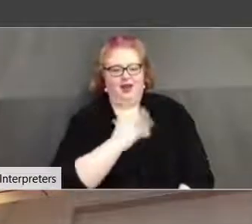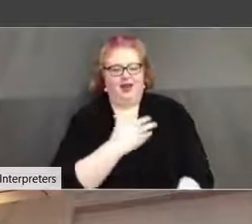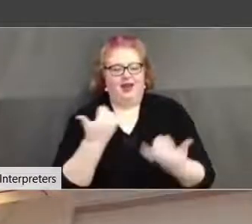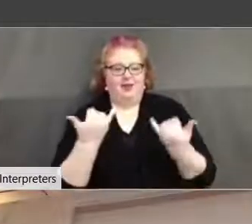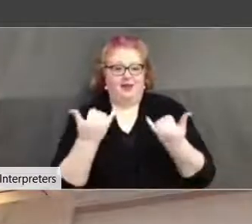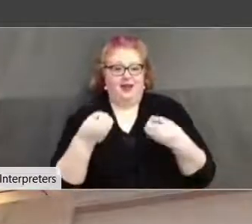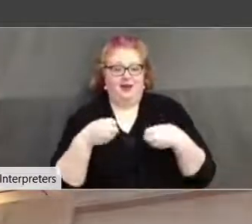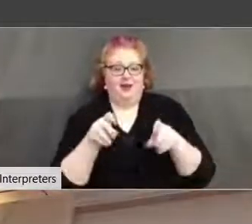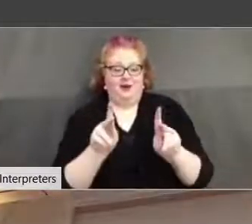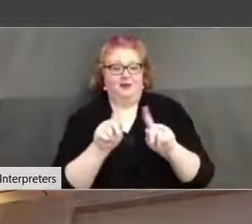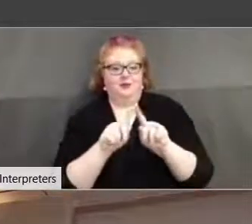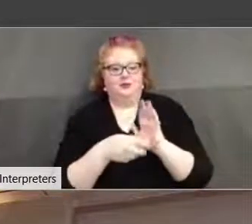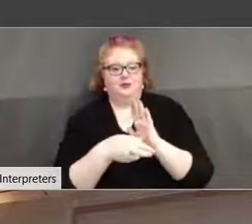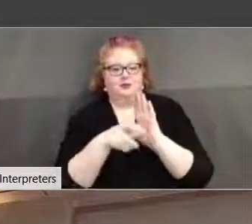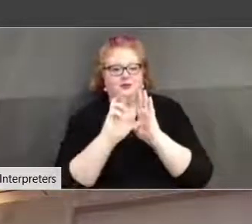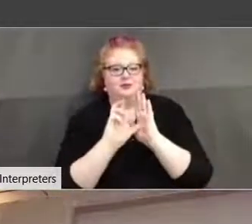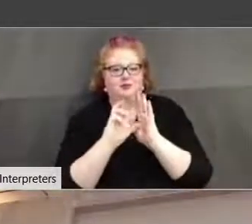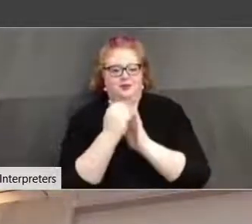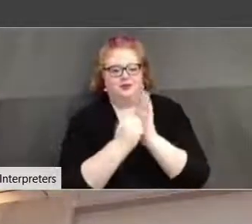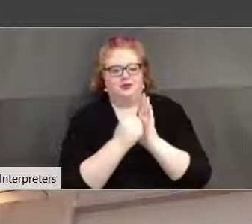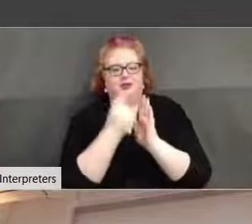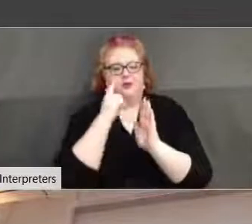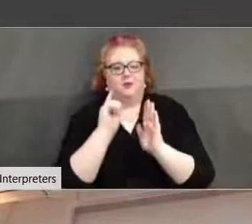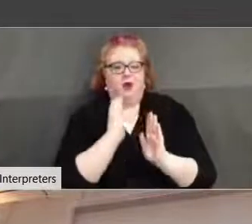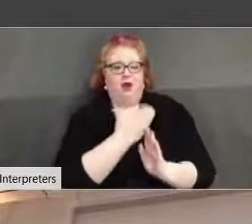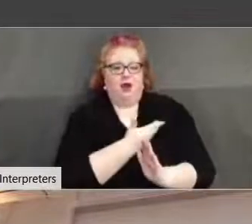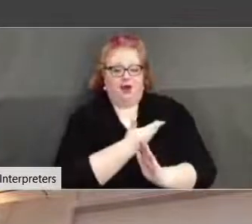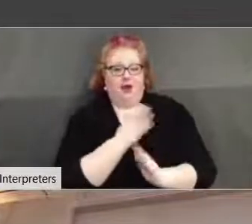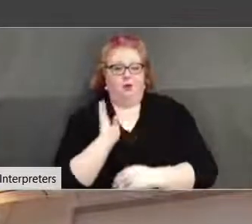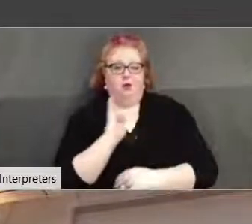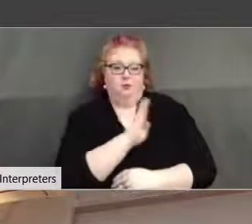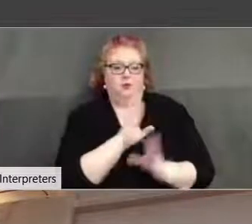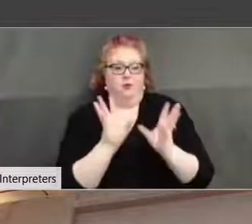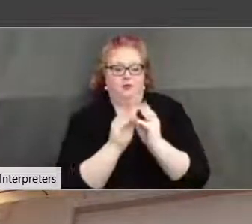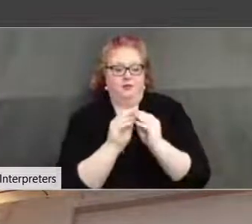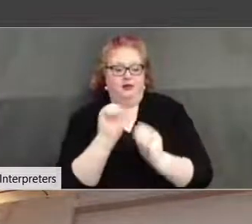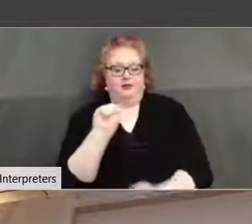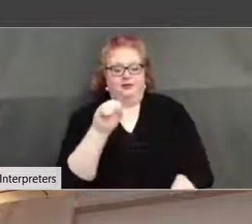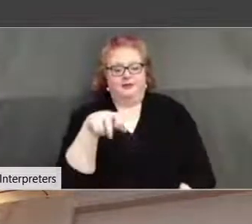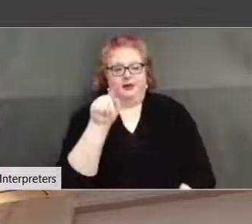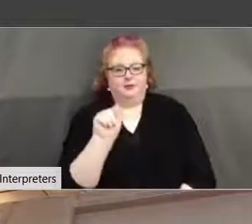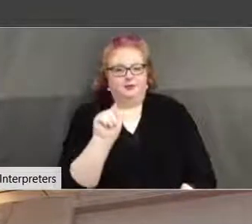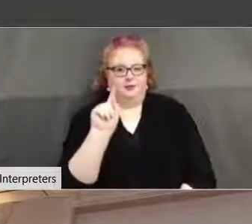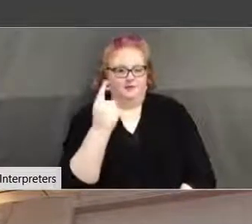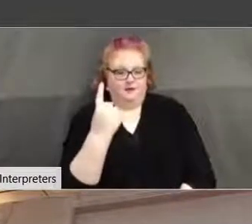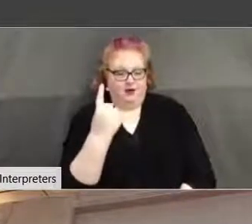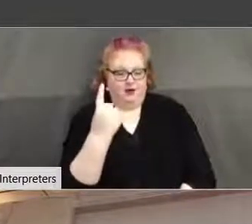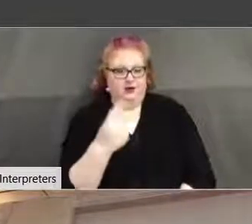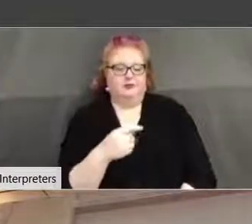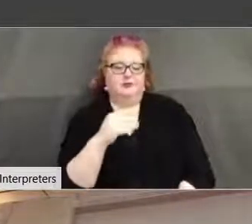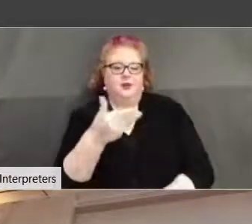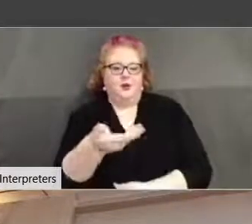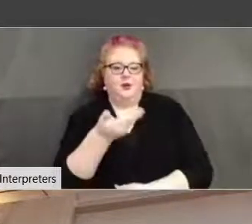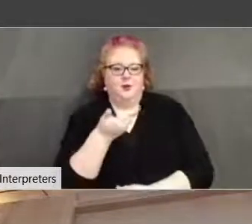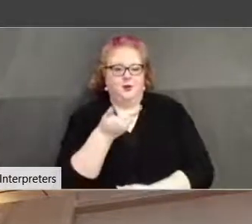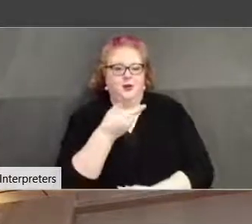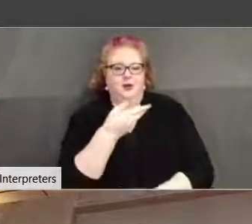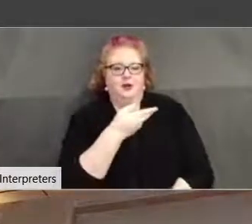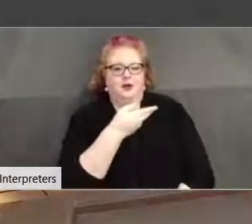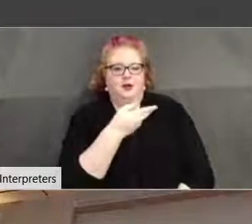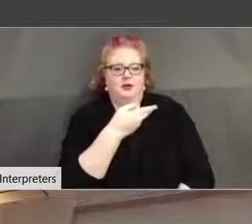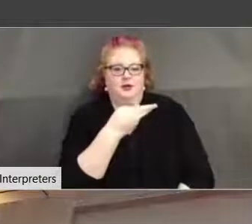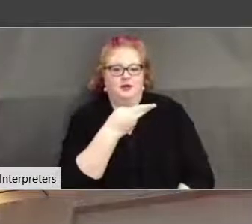on September the 1st. We would also like to welcome Directors Hendricks, Richardson, Webb, Fortson, Vice